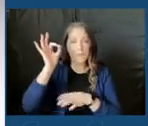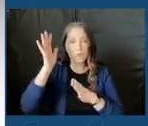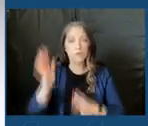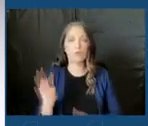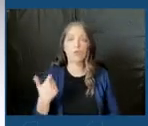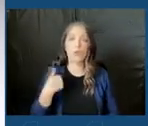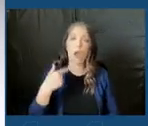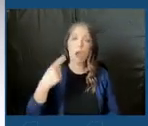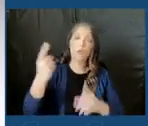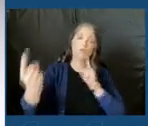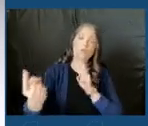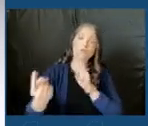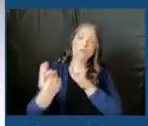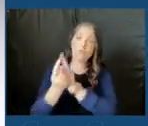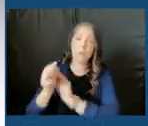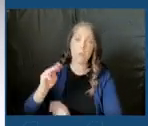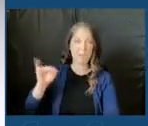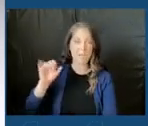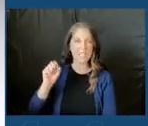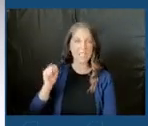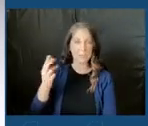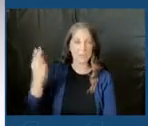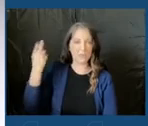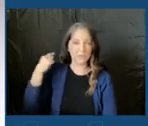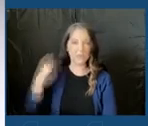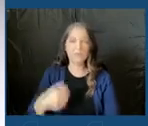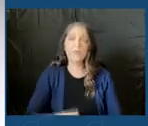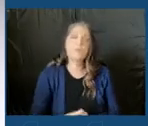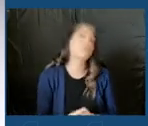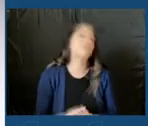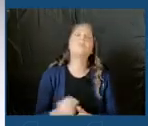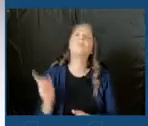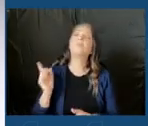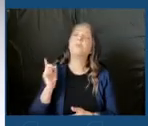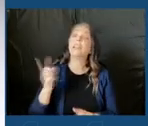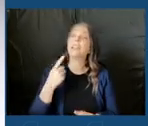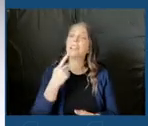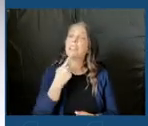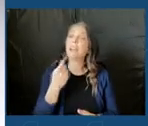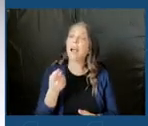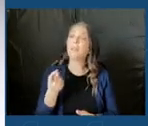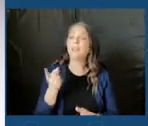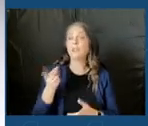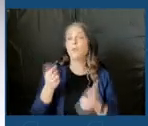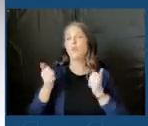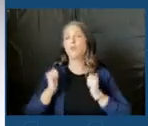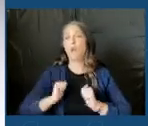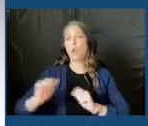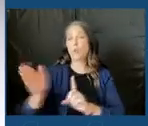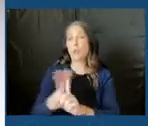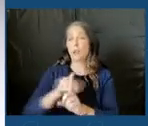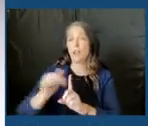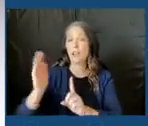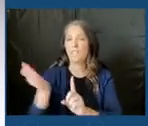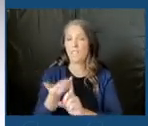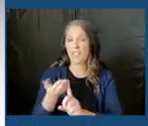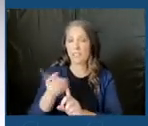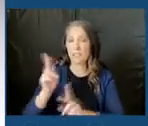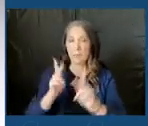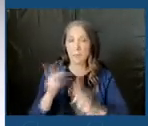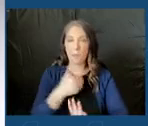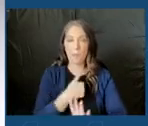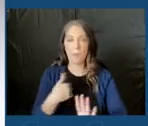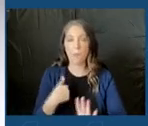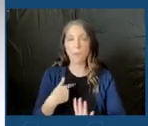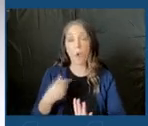at Natchez, Mississippi, was something he used to say in church when he was trying to convince the congregation that this was the time when voting should be on their